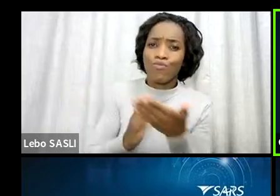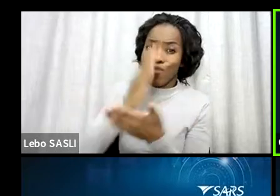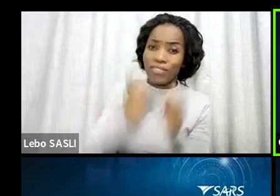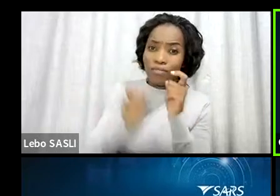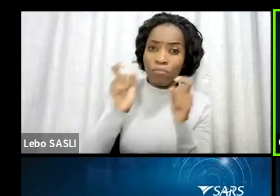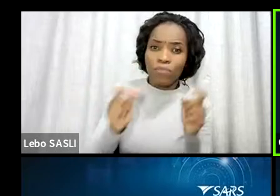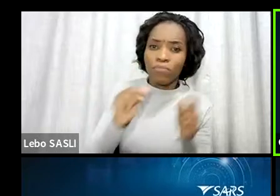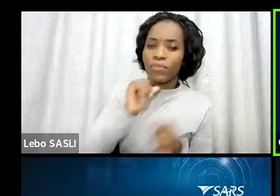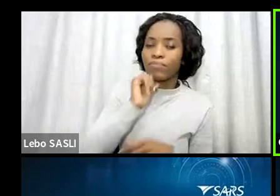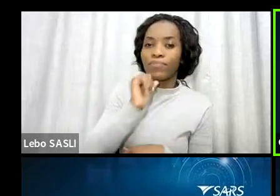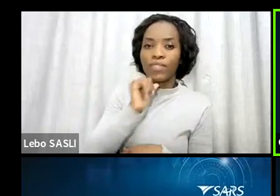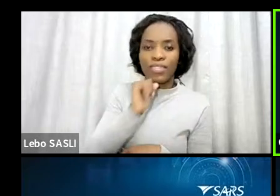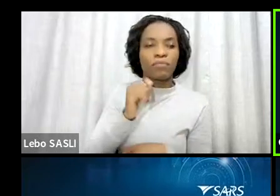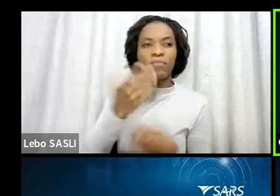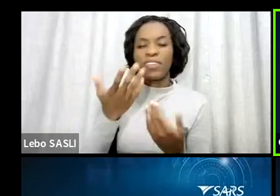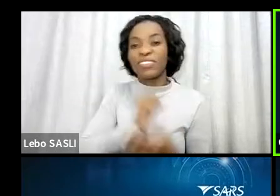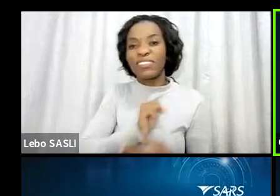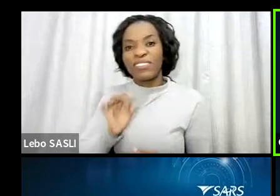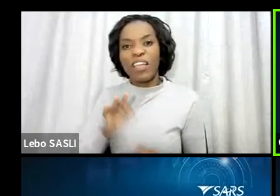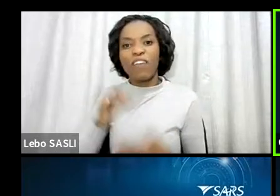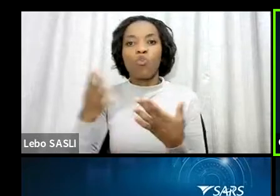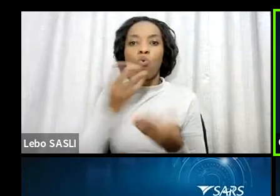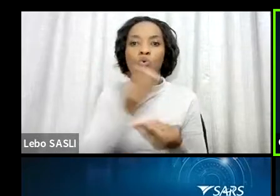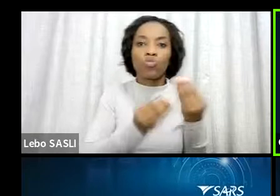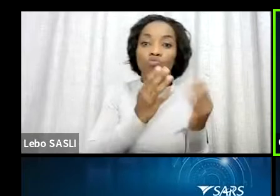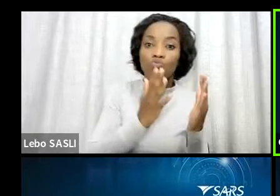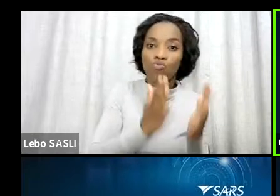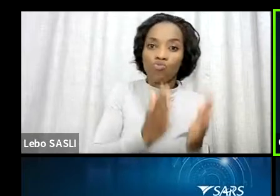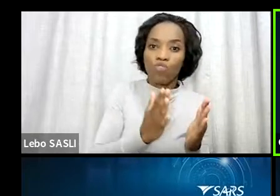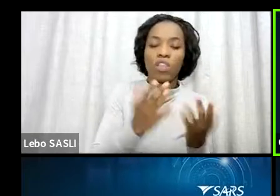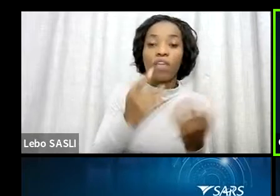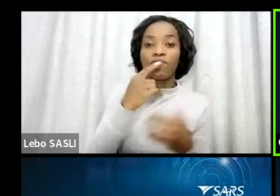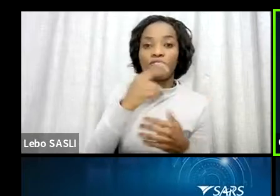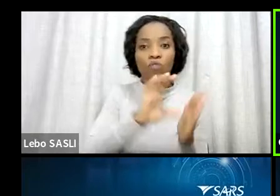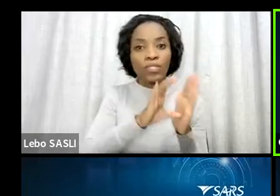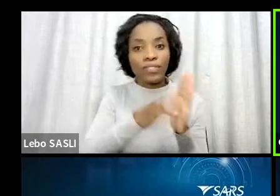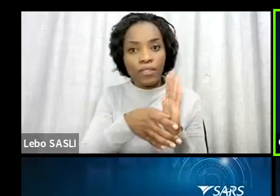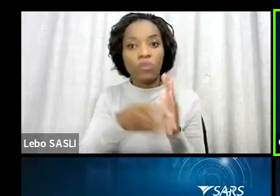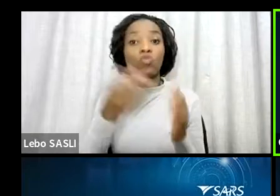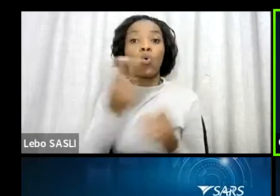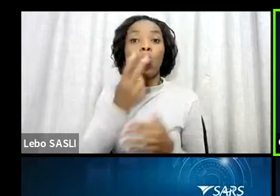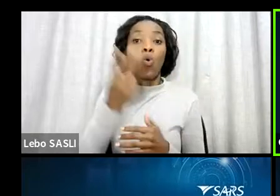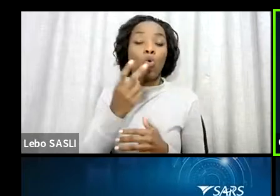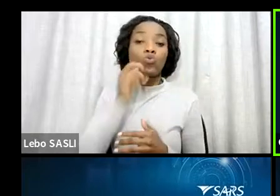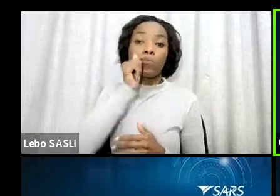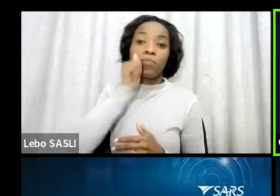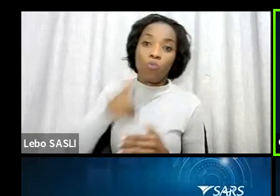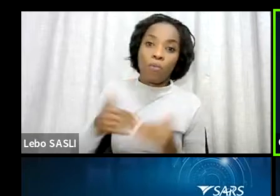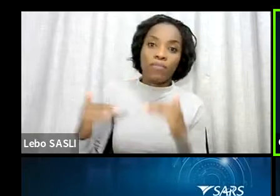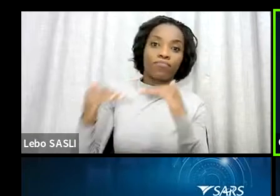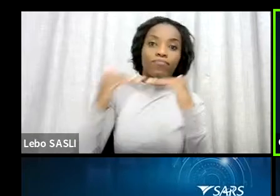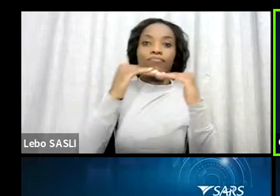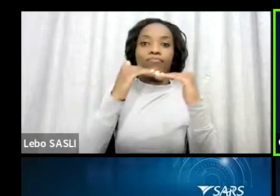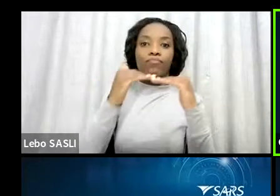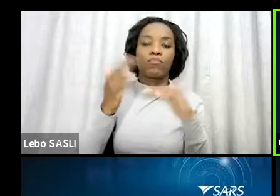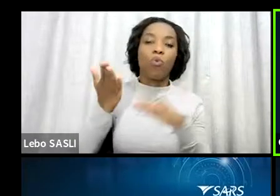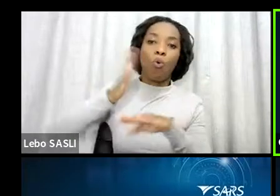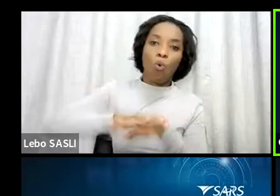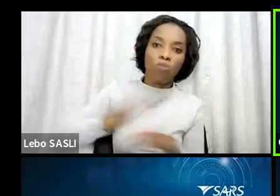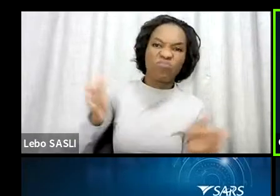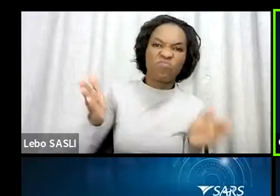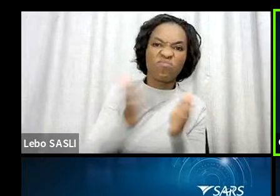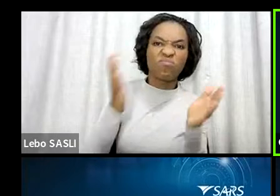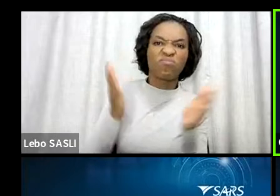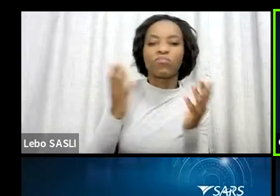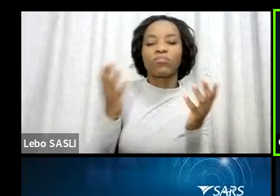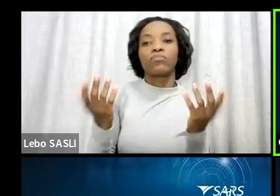with disability, as well as advancing gender equality. We would like you to share